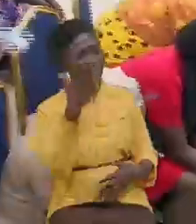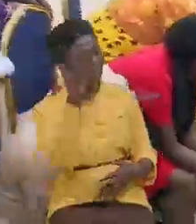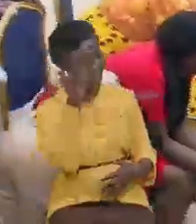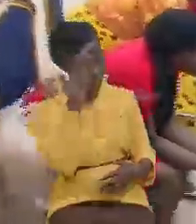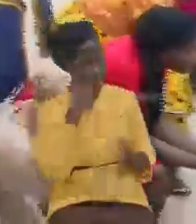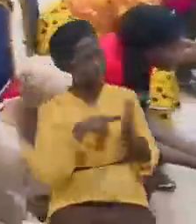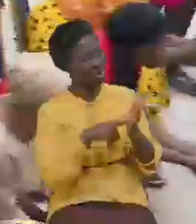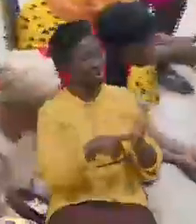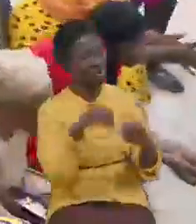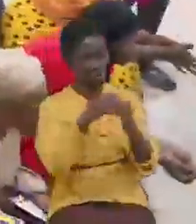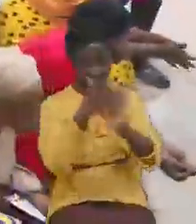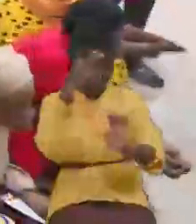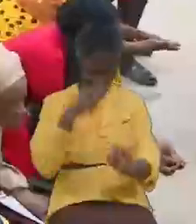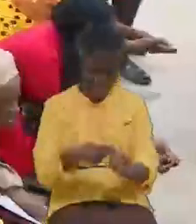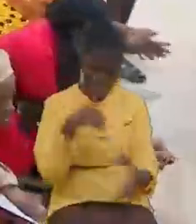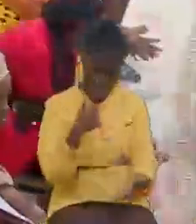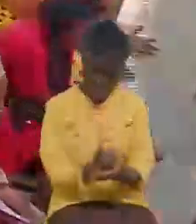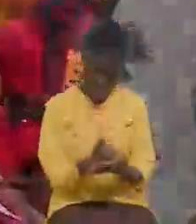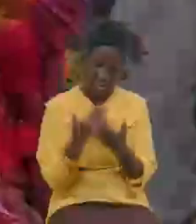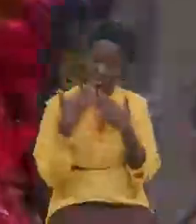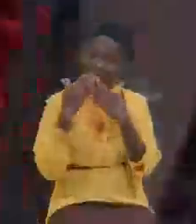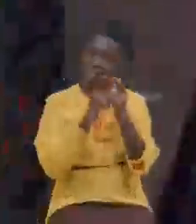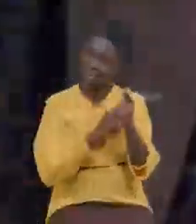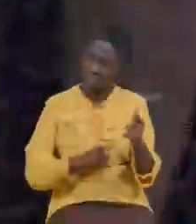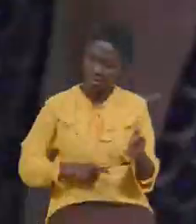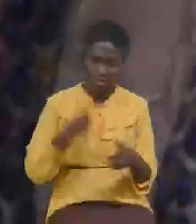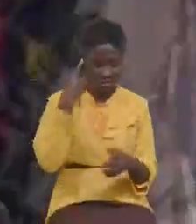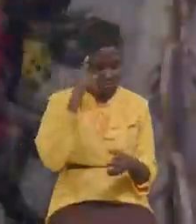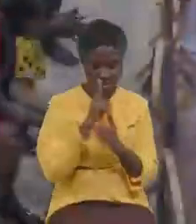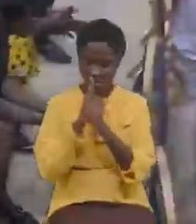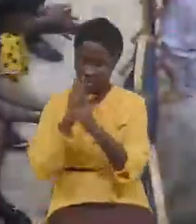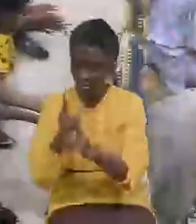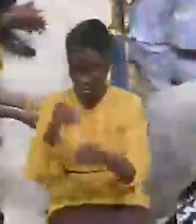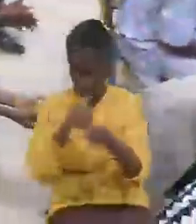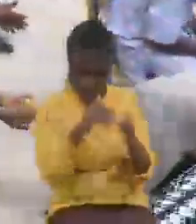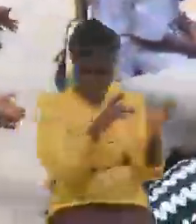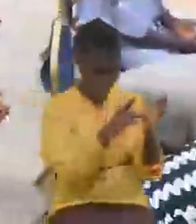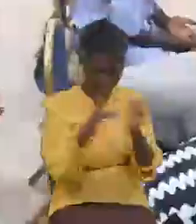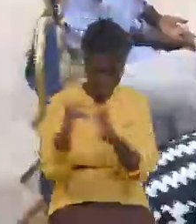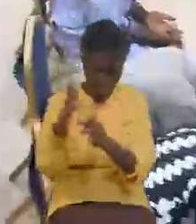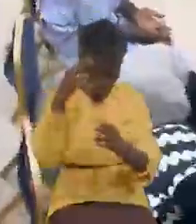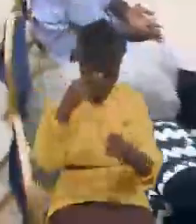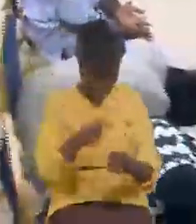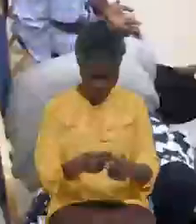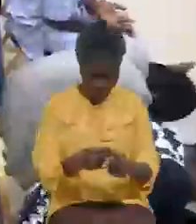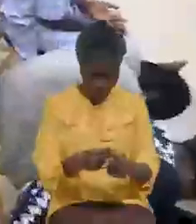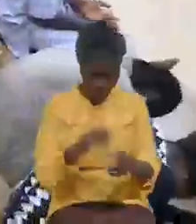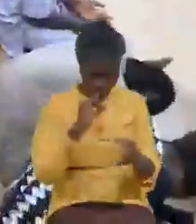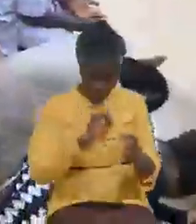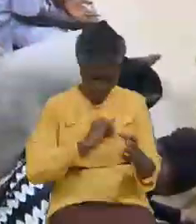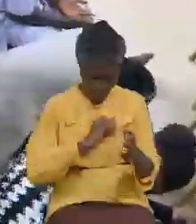in Jesus' name. Thank you, Lord, for the answer. In Jesus' name